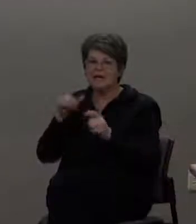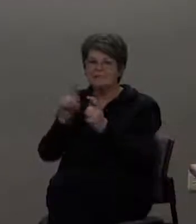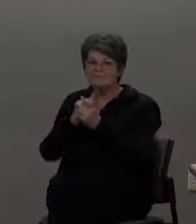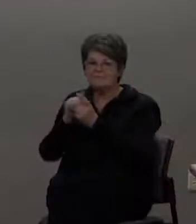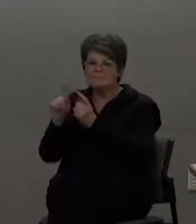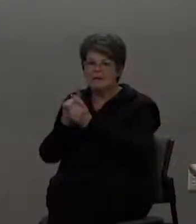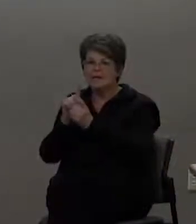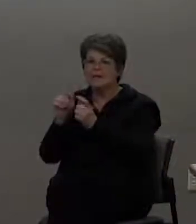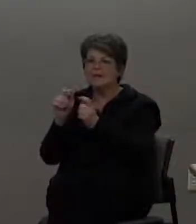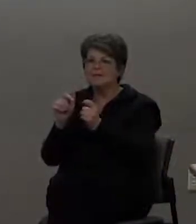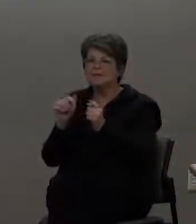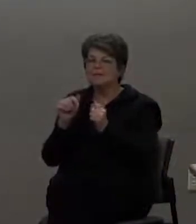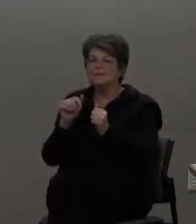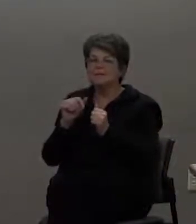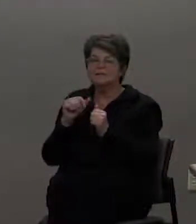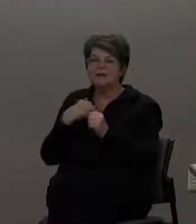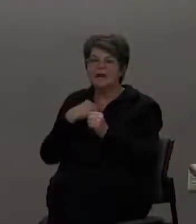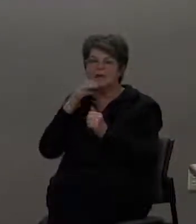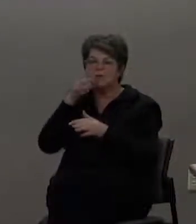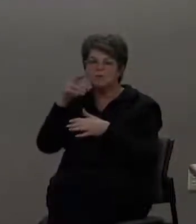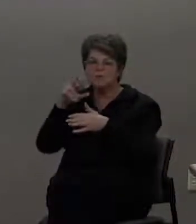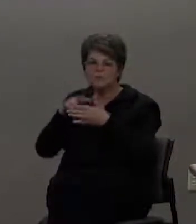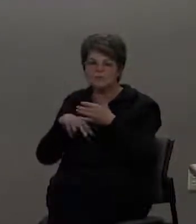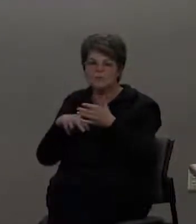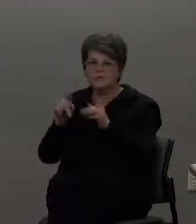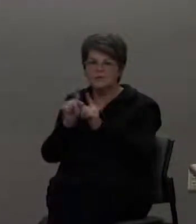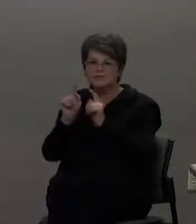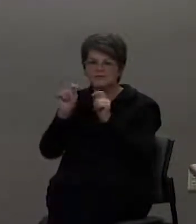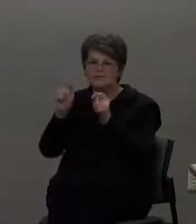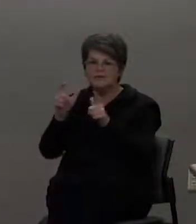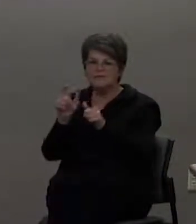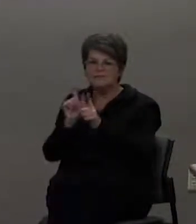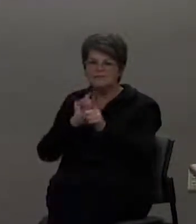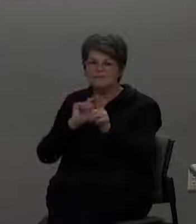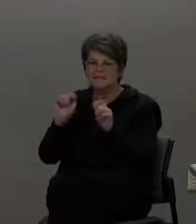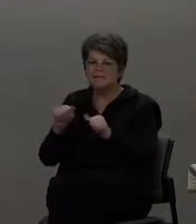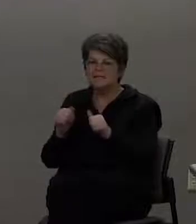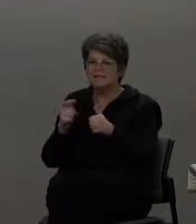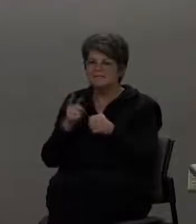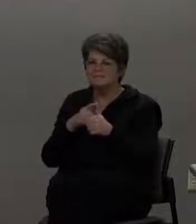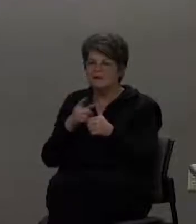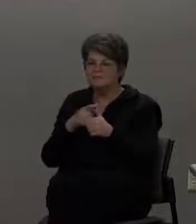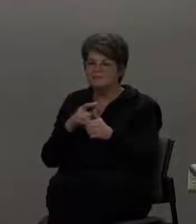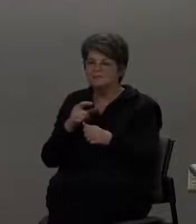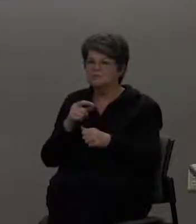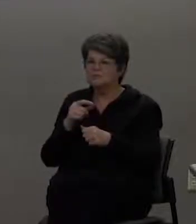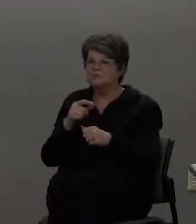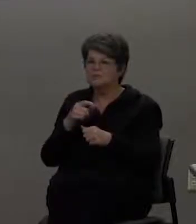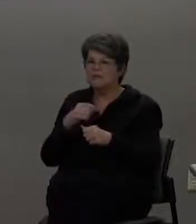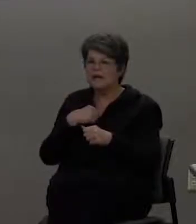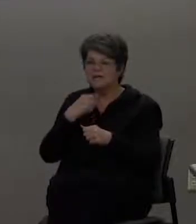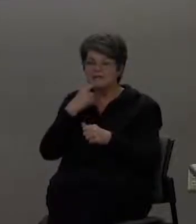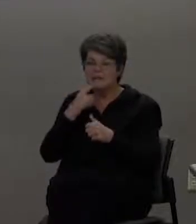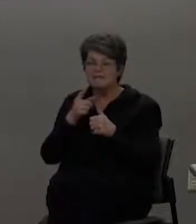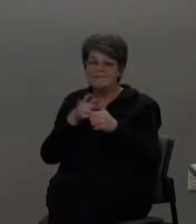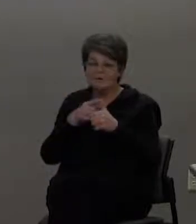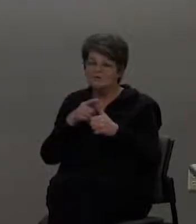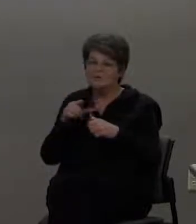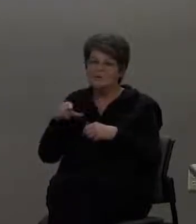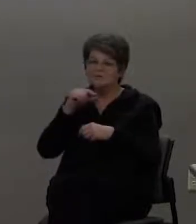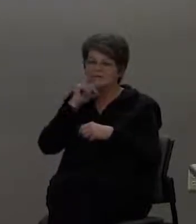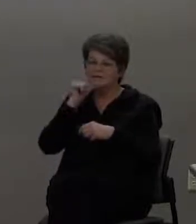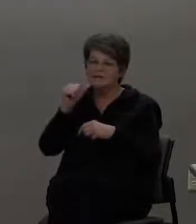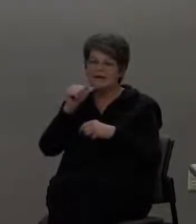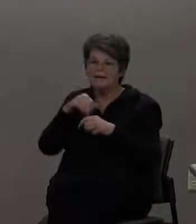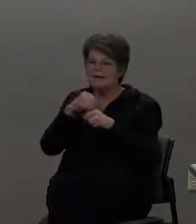the opportunity to meet with me. I'm going to read them as quickly as I can. First one, and by the way, I say first one, I want to be clear, these are